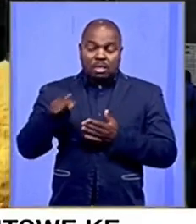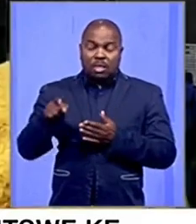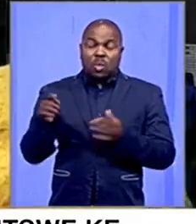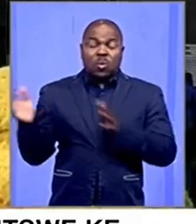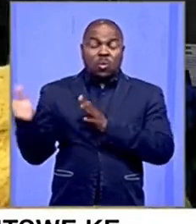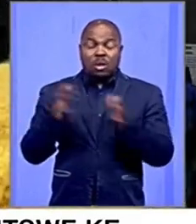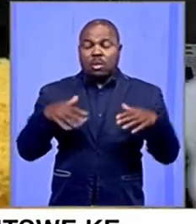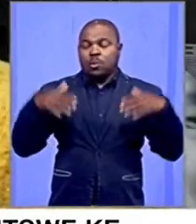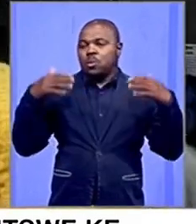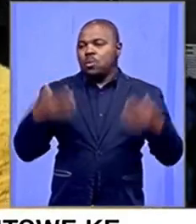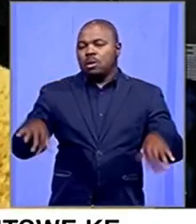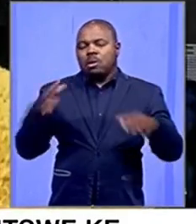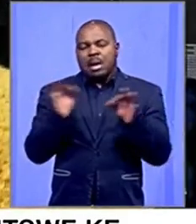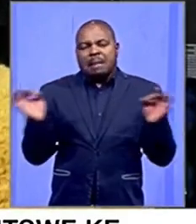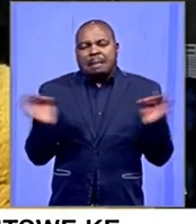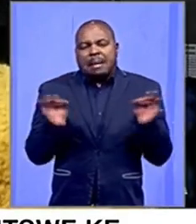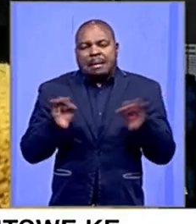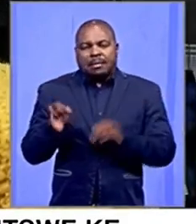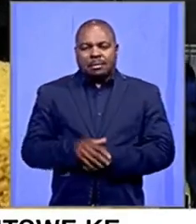cold.